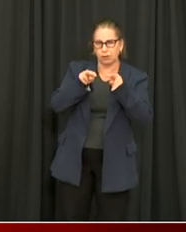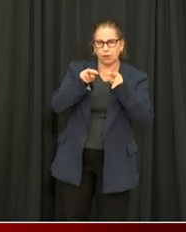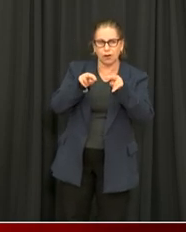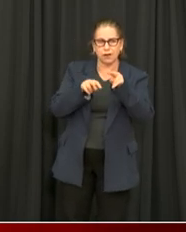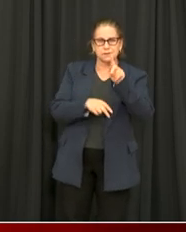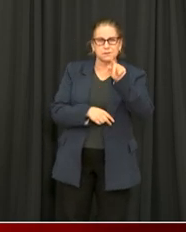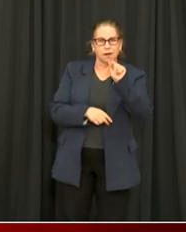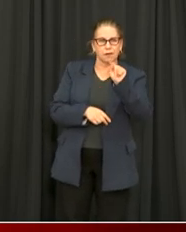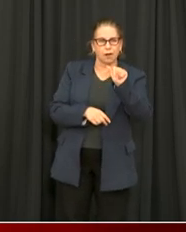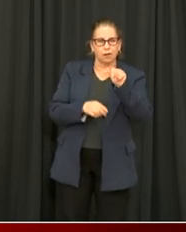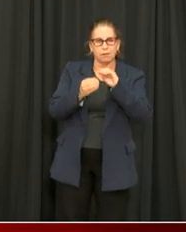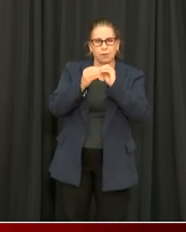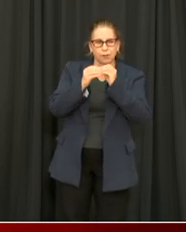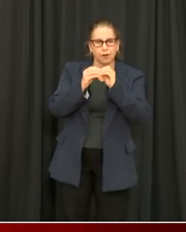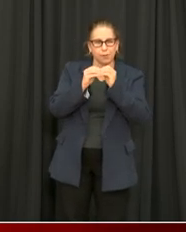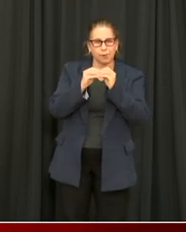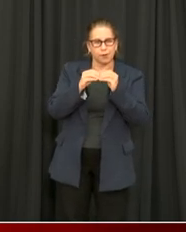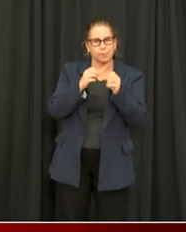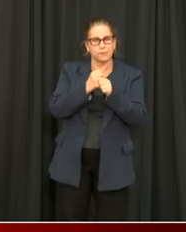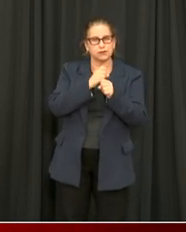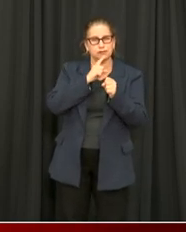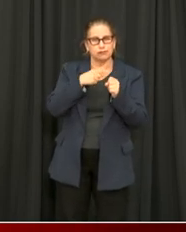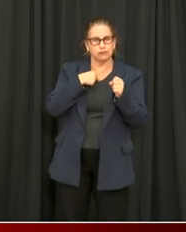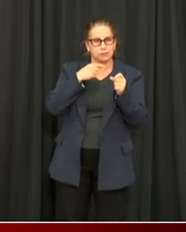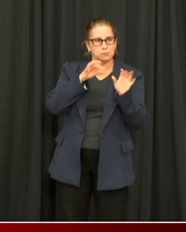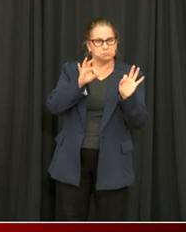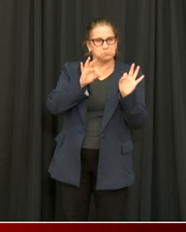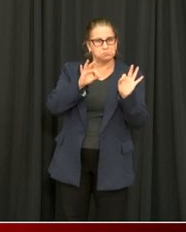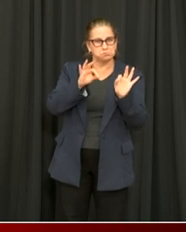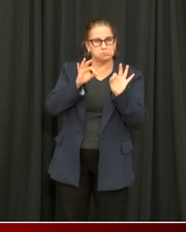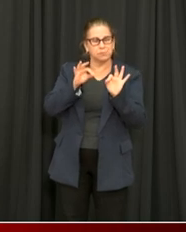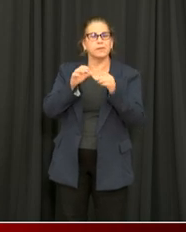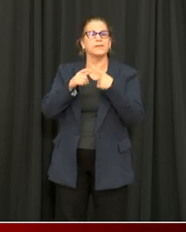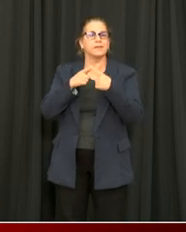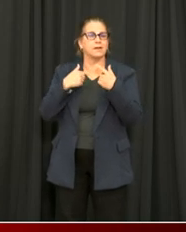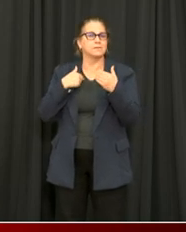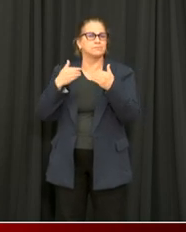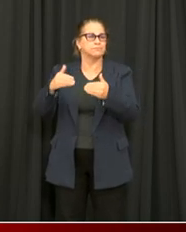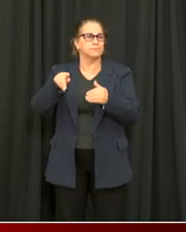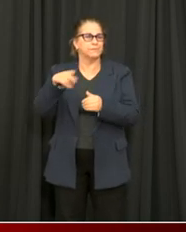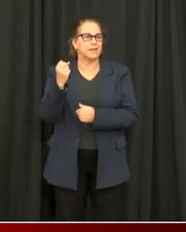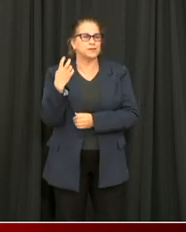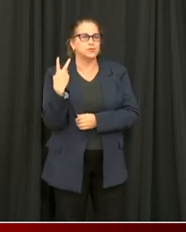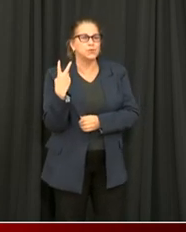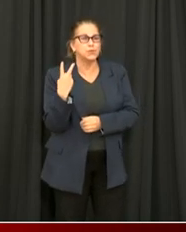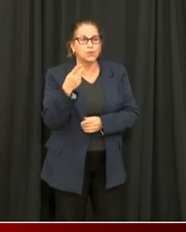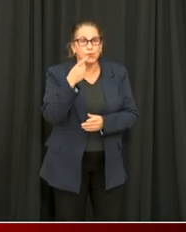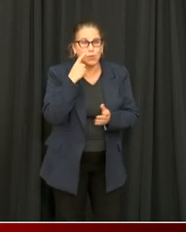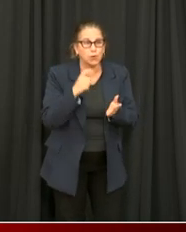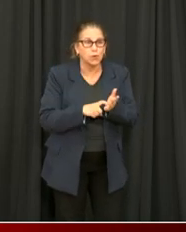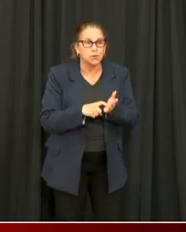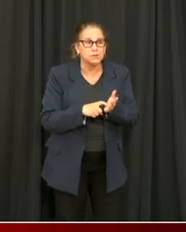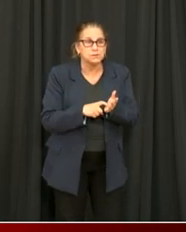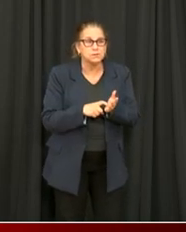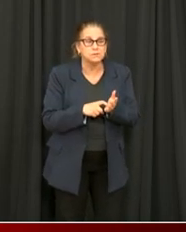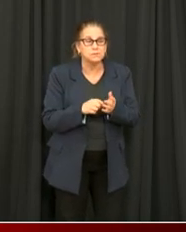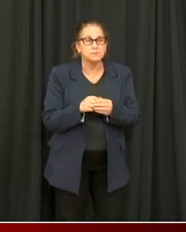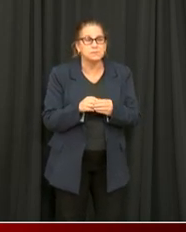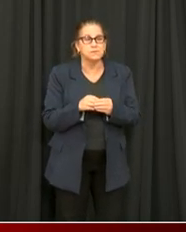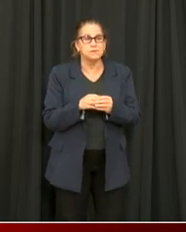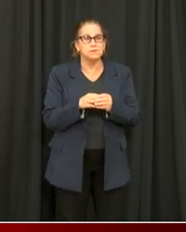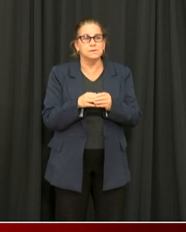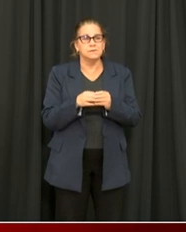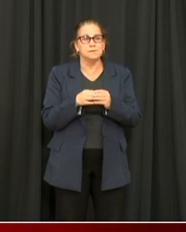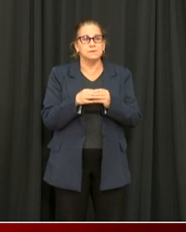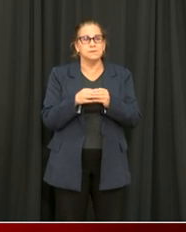move forward. You will notice, as I just mentioned, that we are